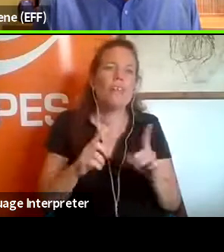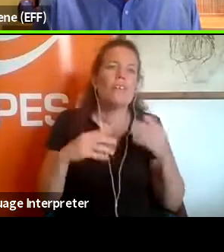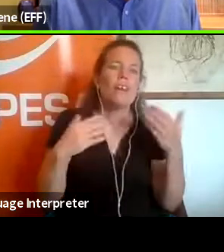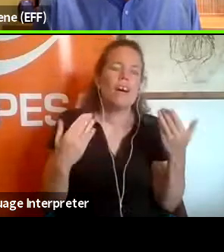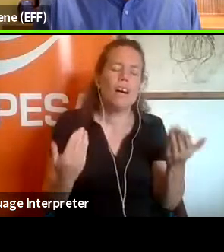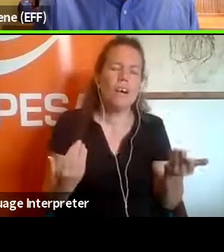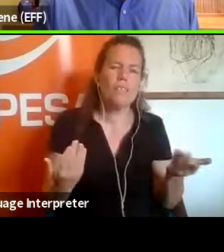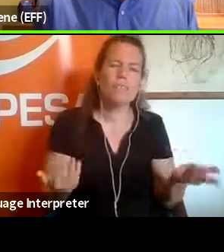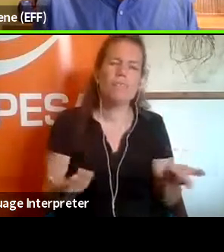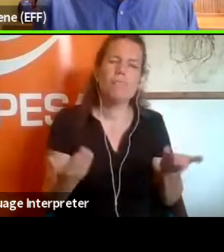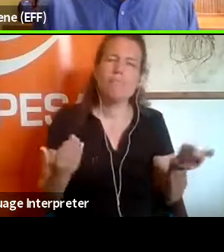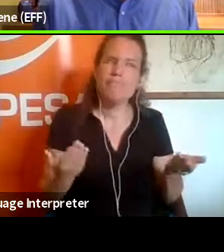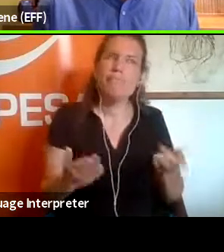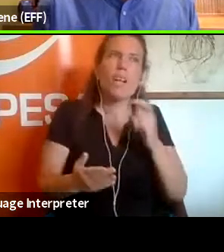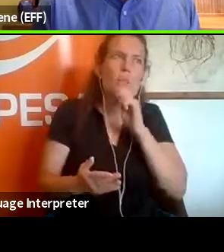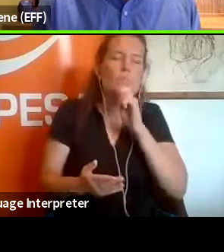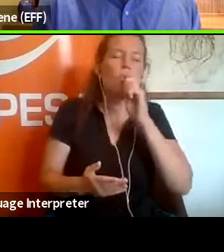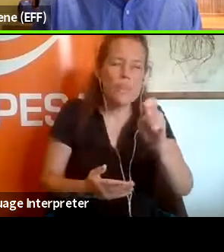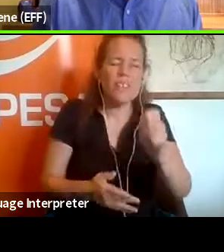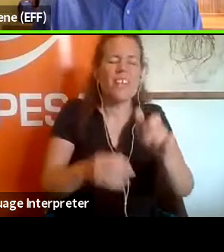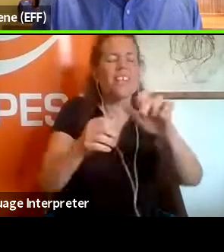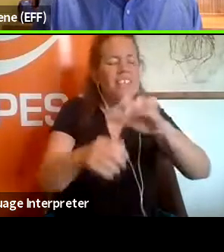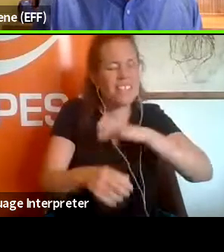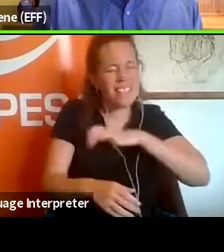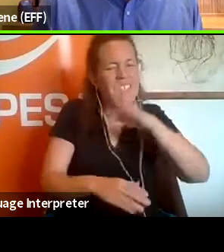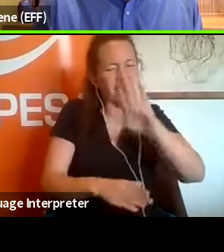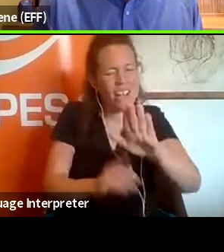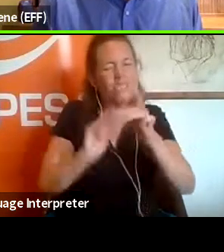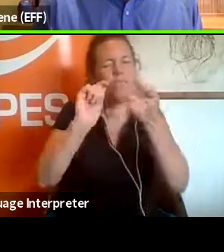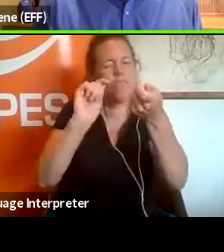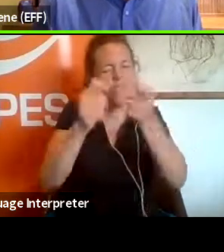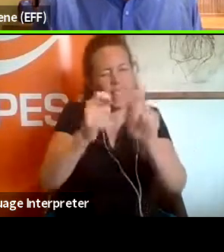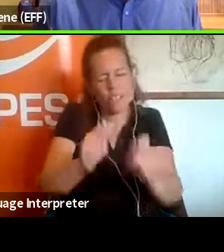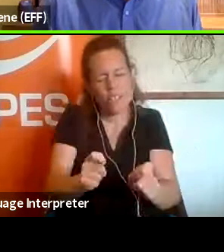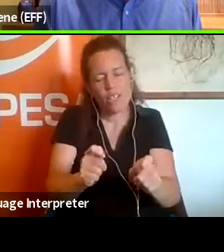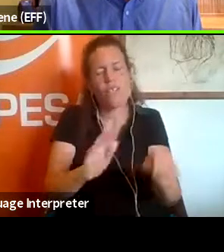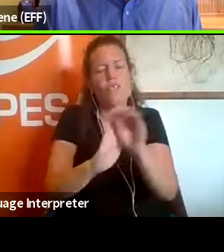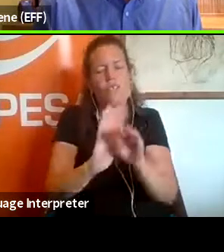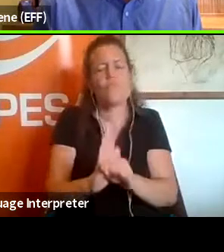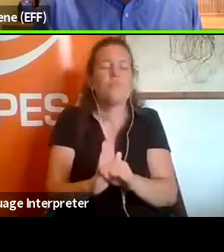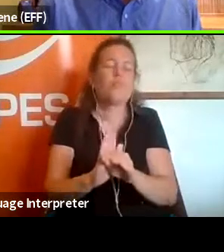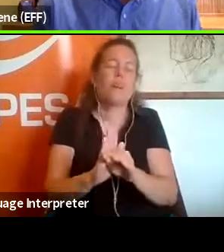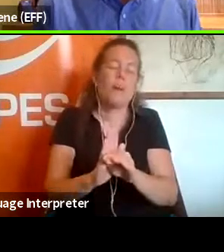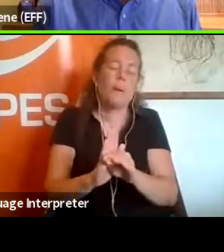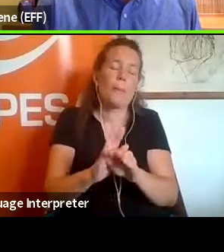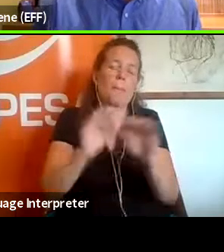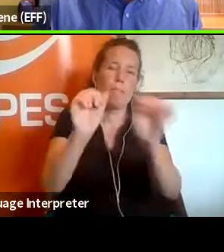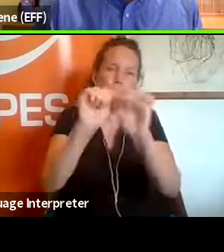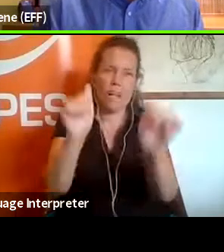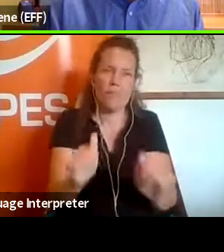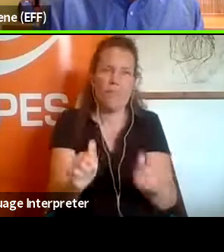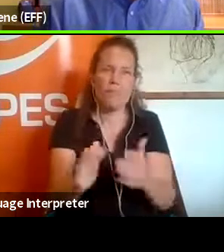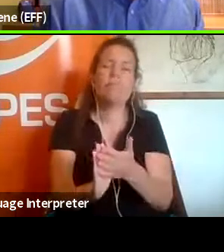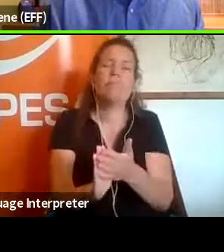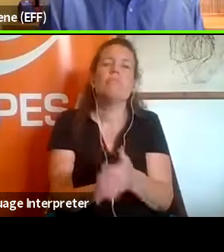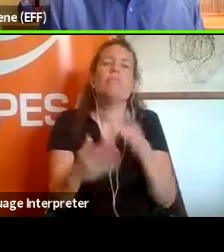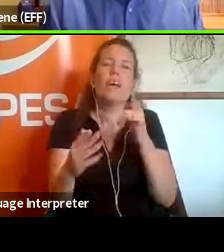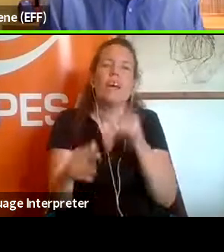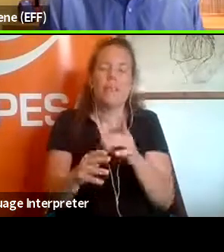least proposing a self-regulatory model. but also helping governments to